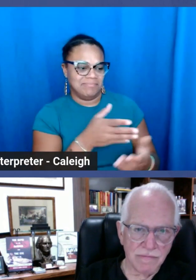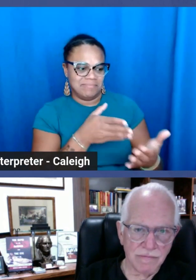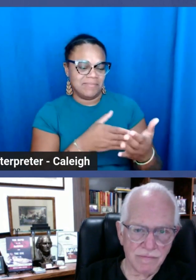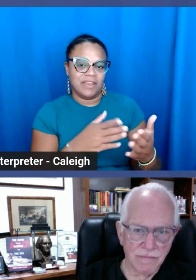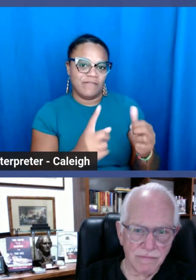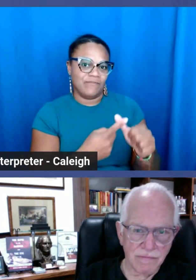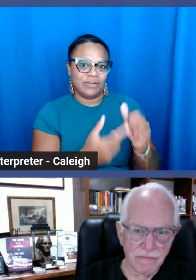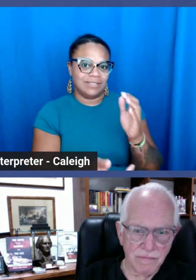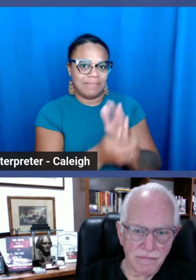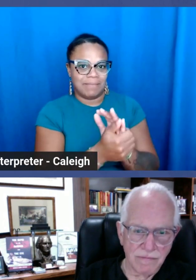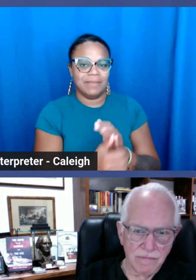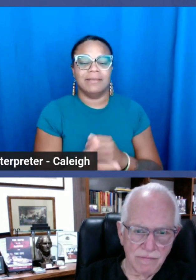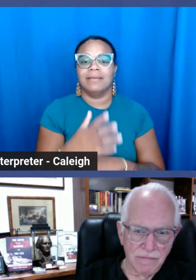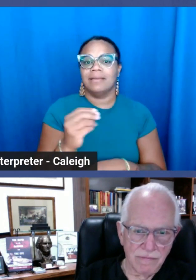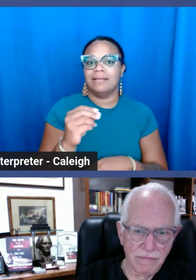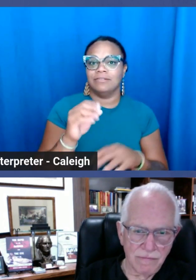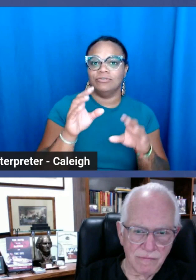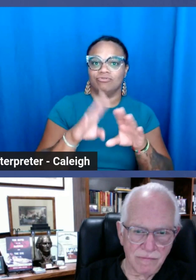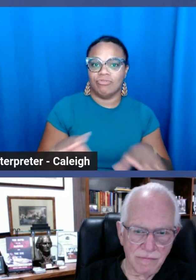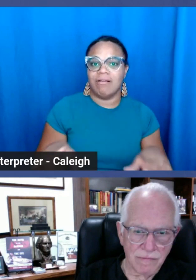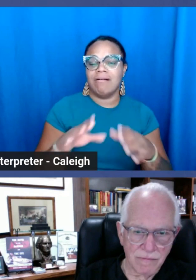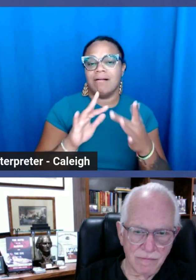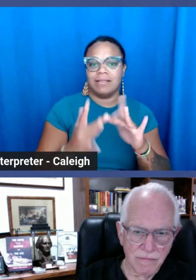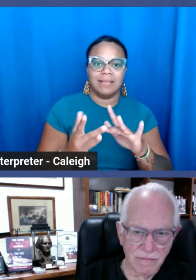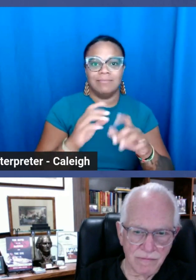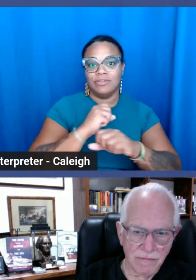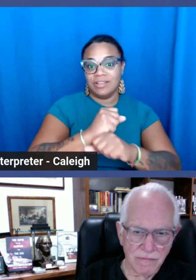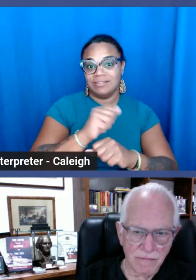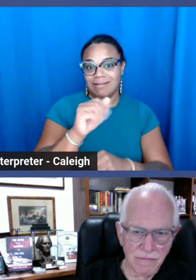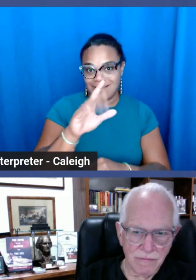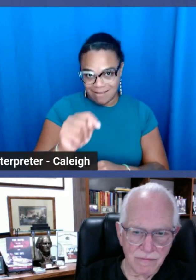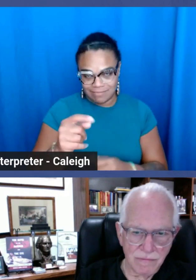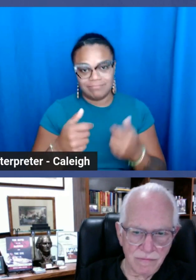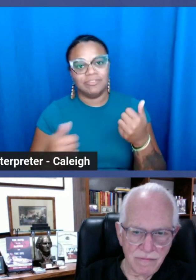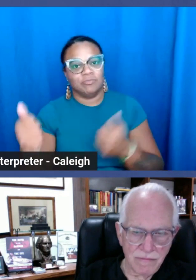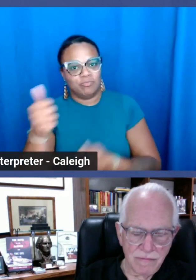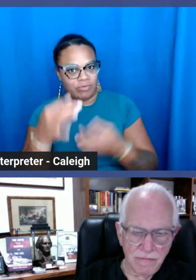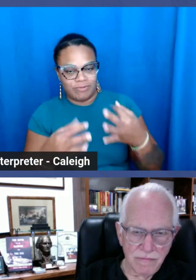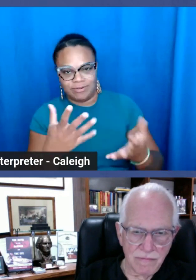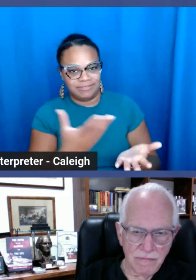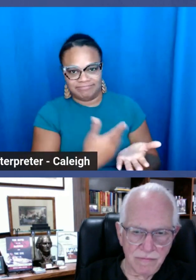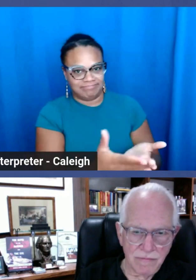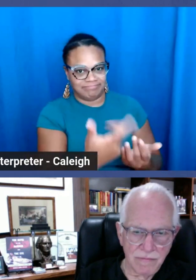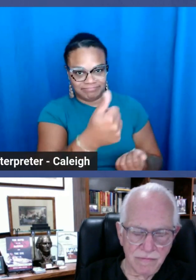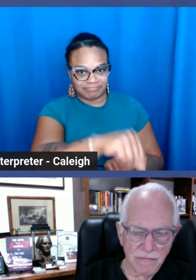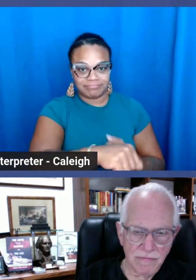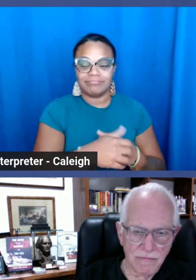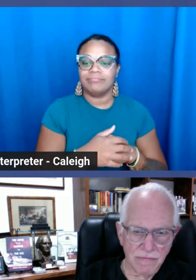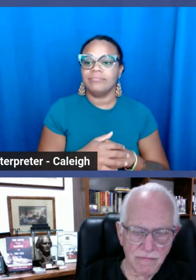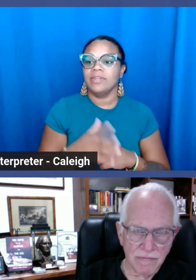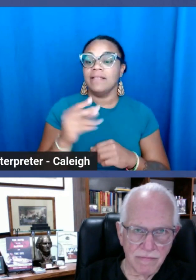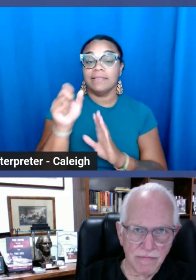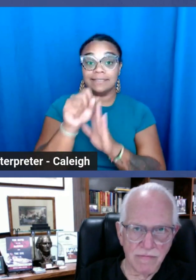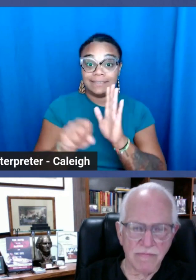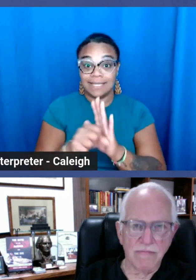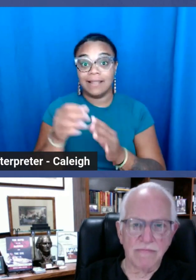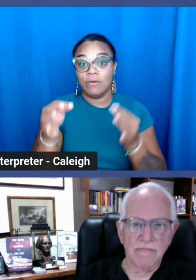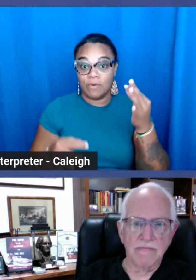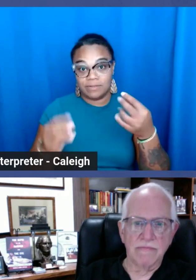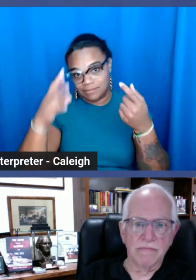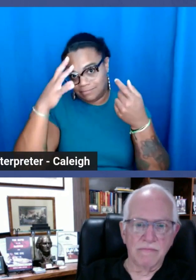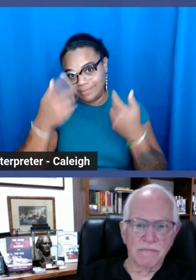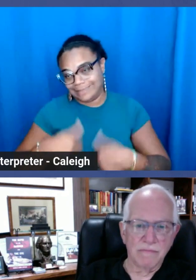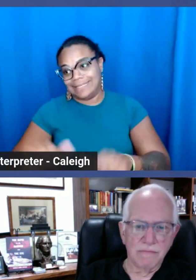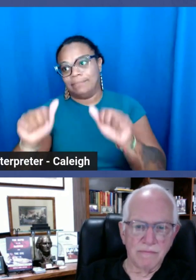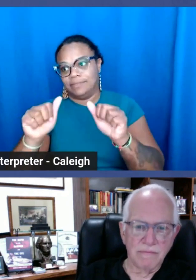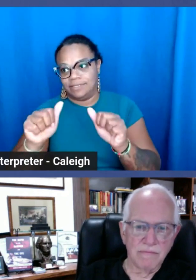Child Online Protection Act, which was also struck down by the federal courts, and a series of state court decisions where the state courts attempted to